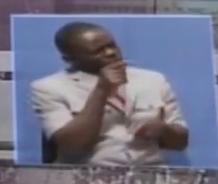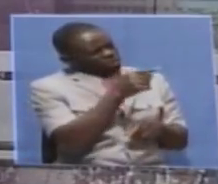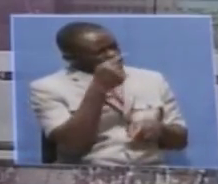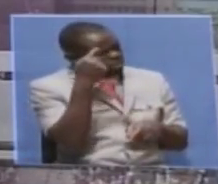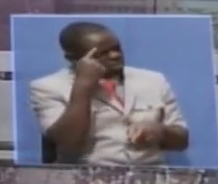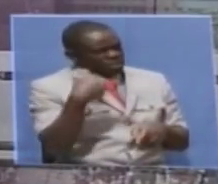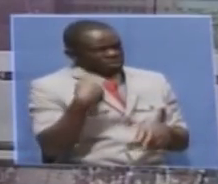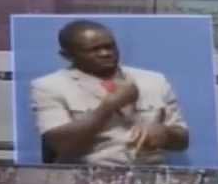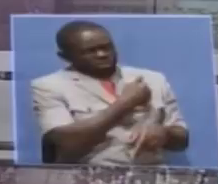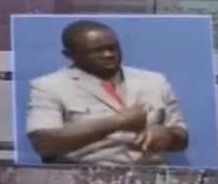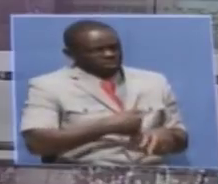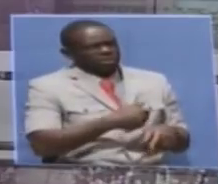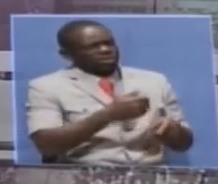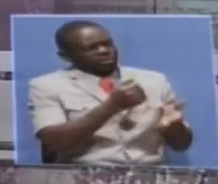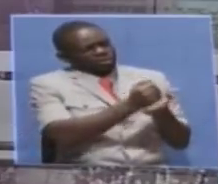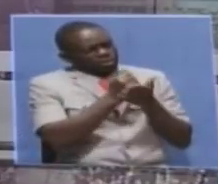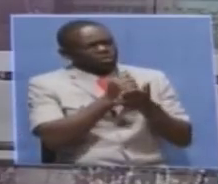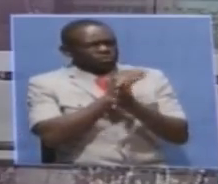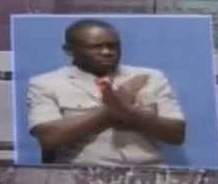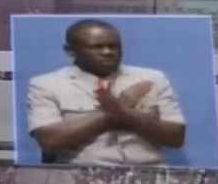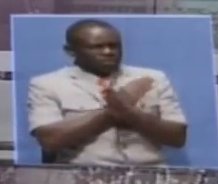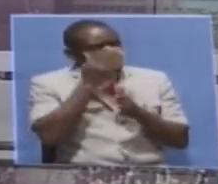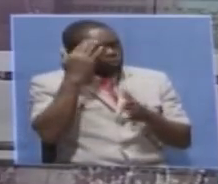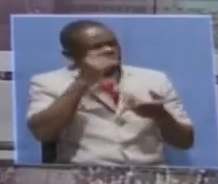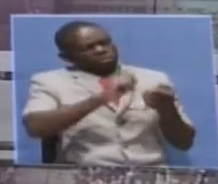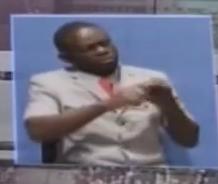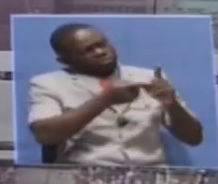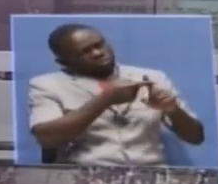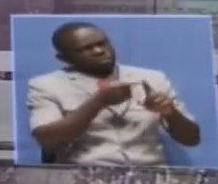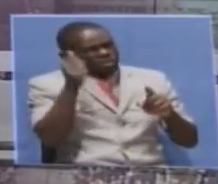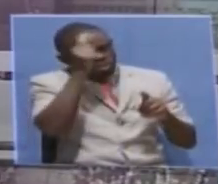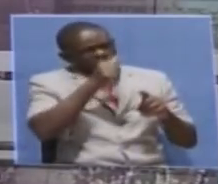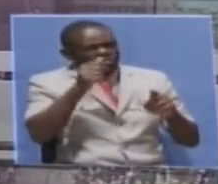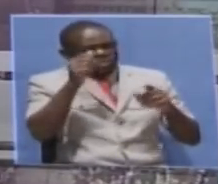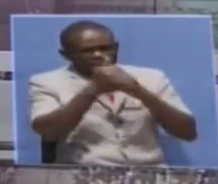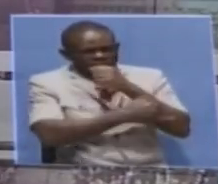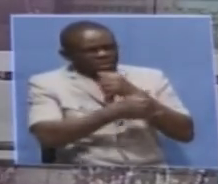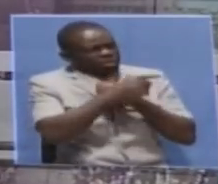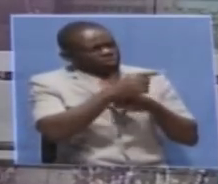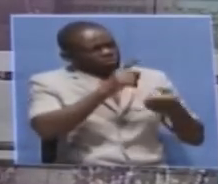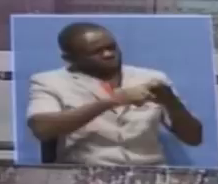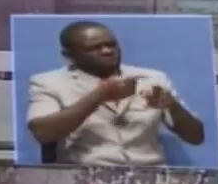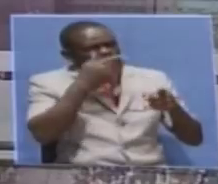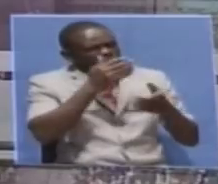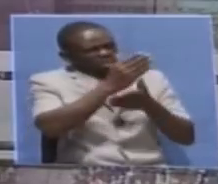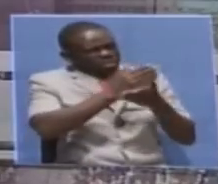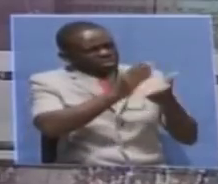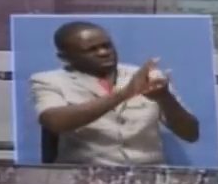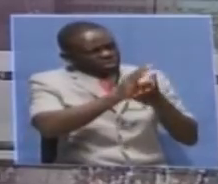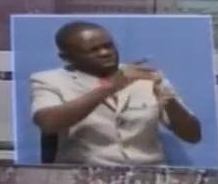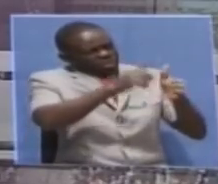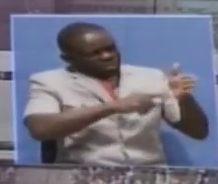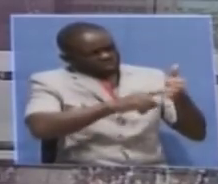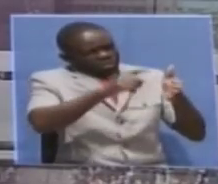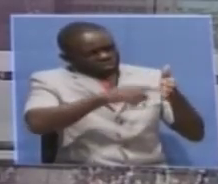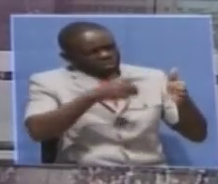shared prosperity and people-to-people relations with African countries by writing off some debt. Ms. Decker says this will help